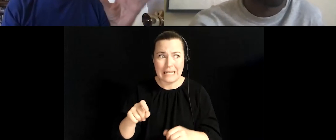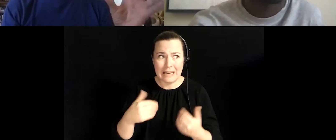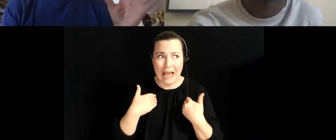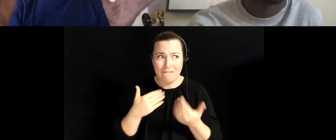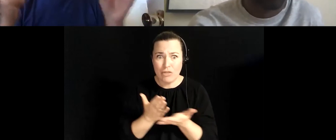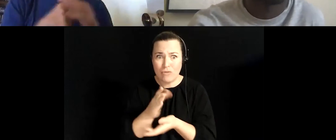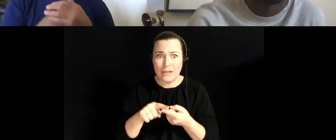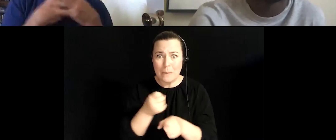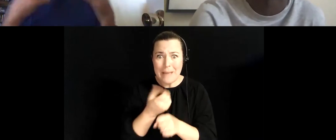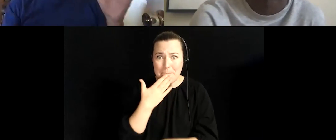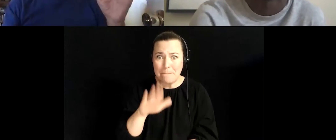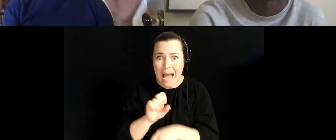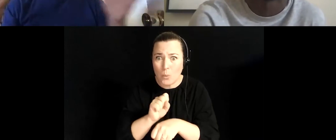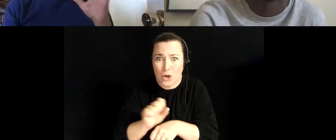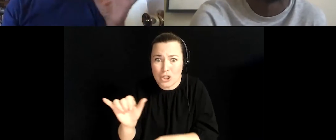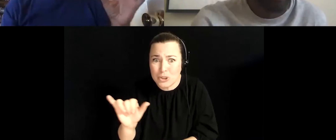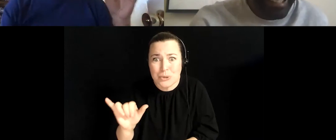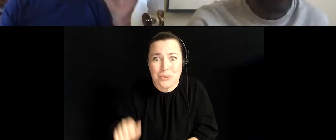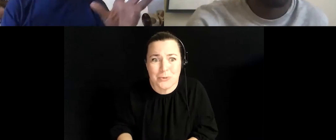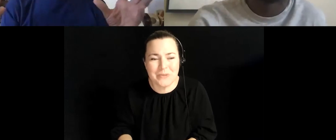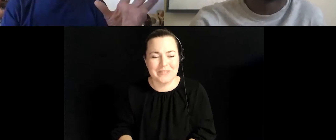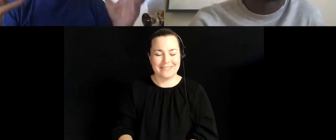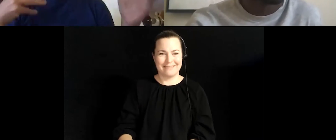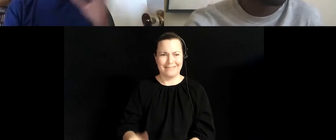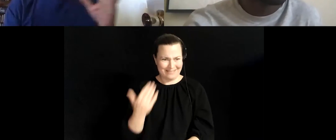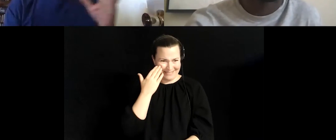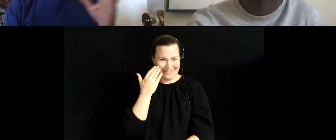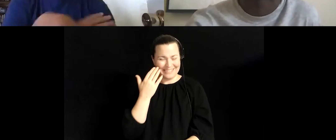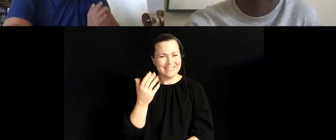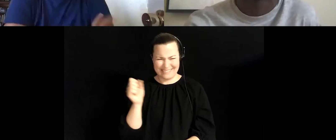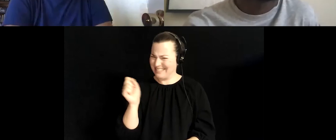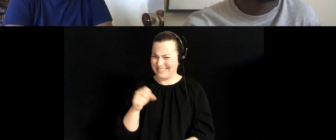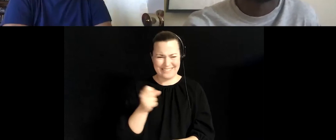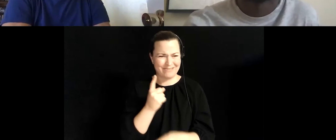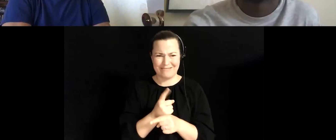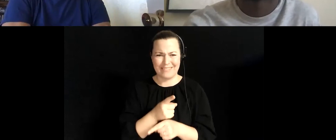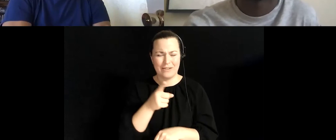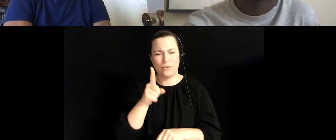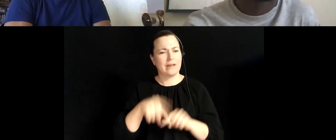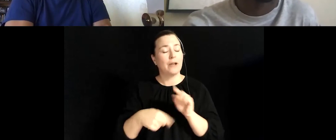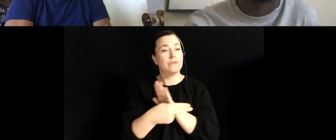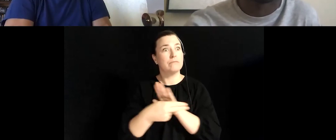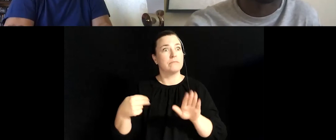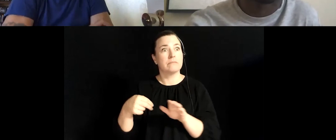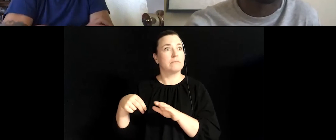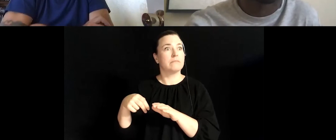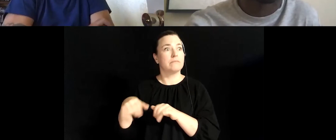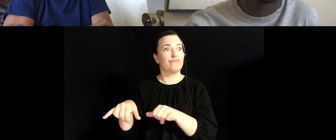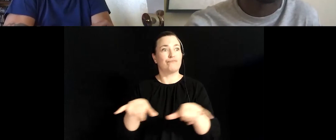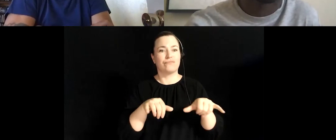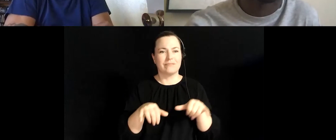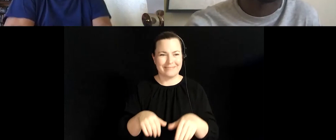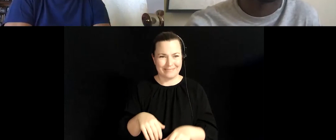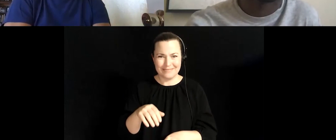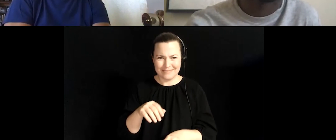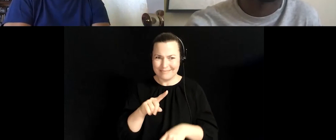work too, or make work that we cannot like, and 1000%. You know,